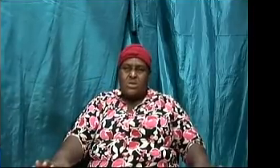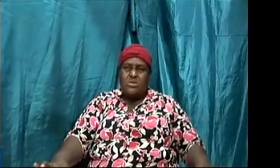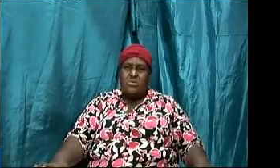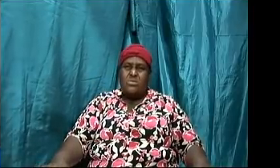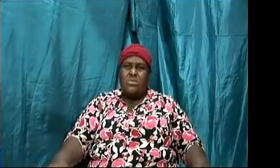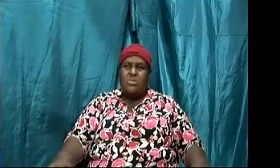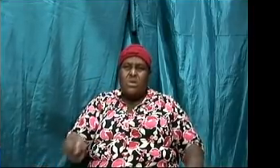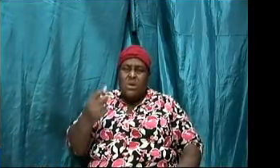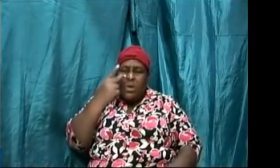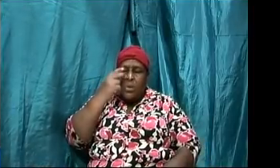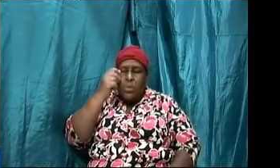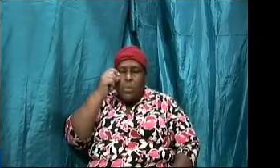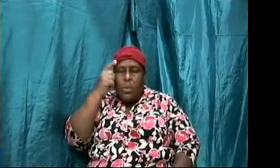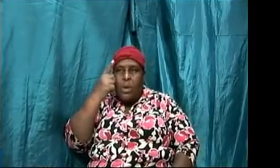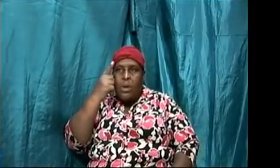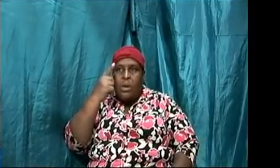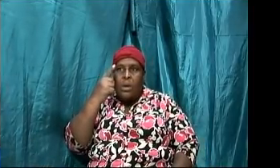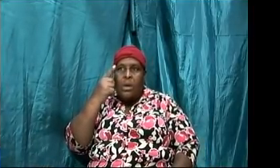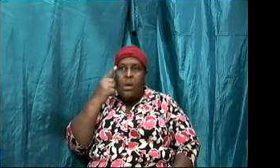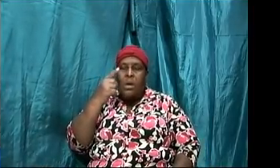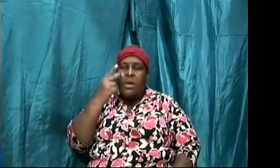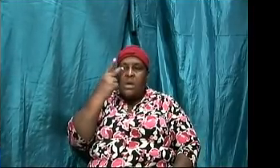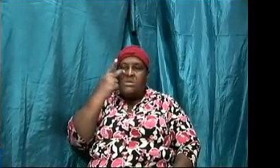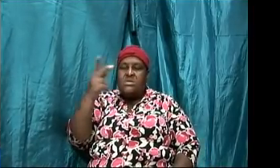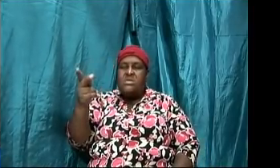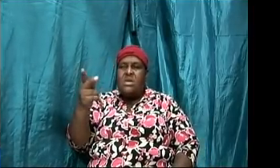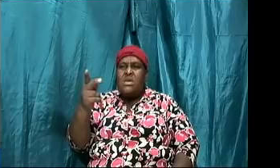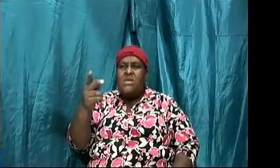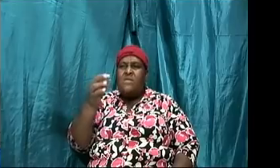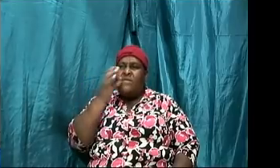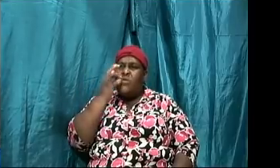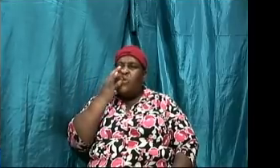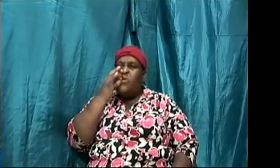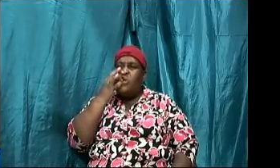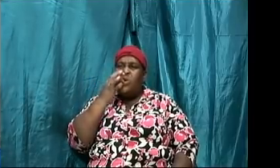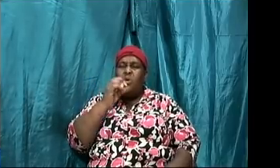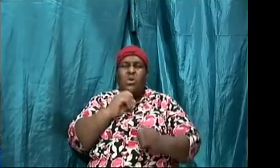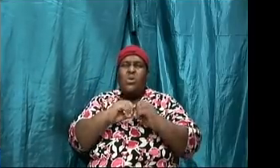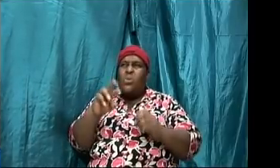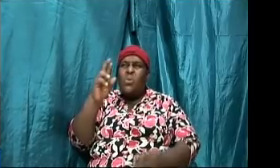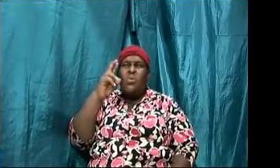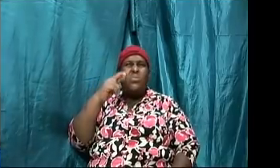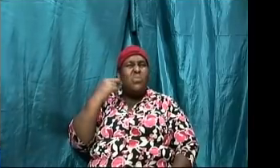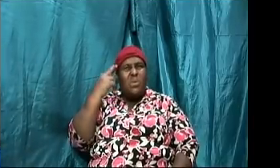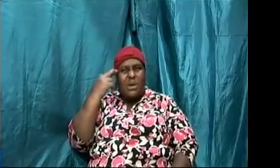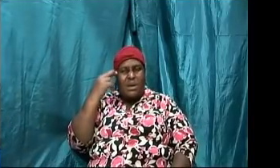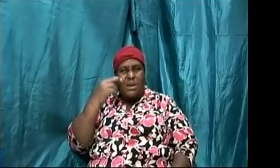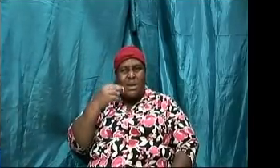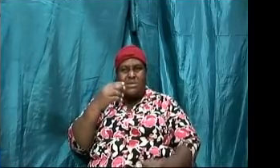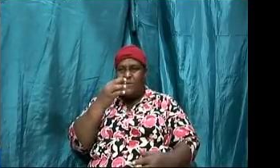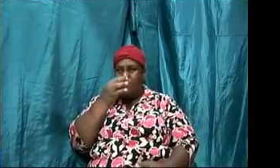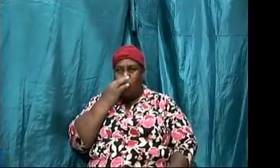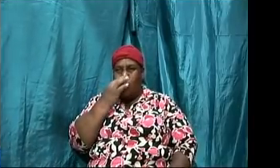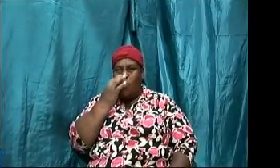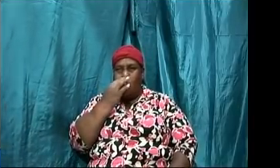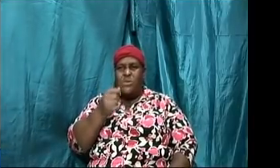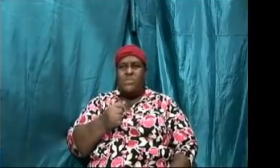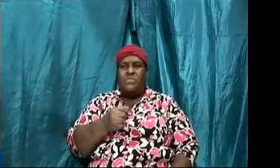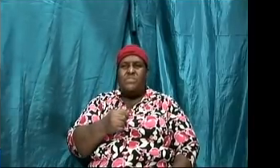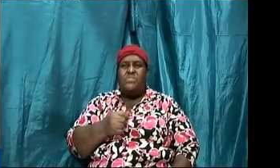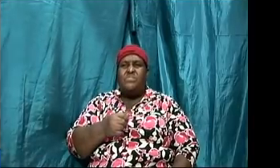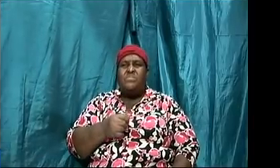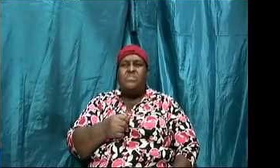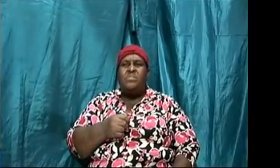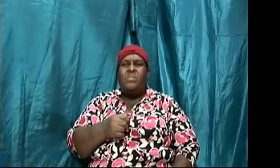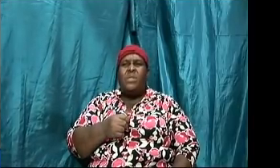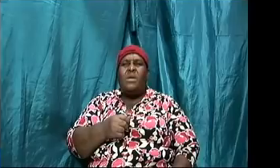the bread, they couldn't recognize the bread. Now let's bring this up a little further. Not